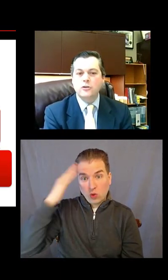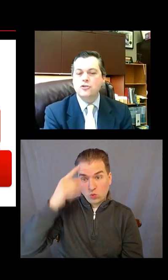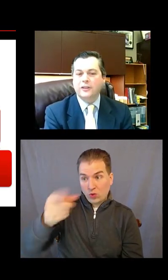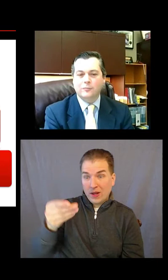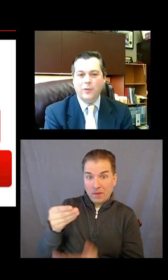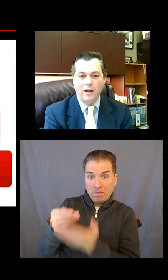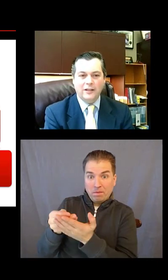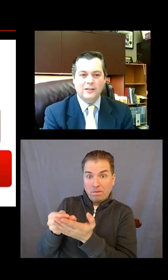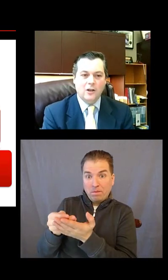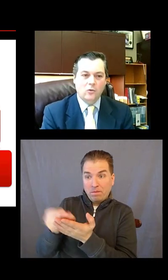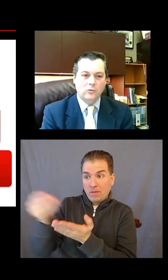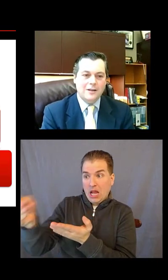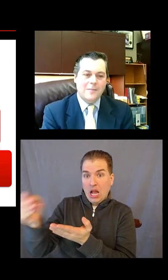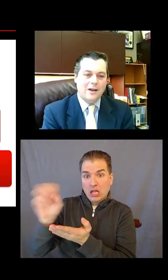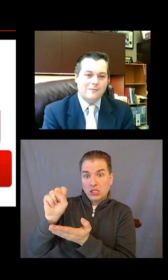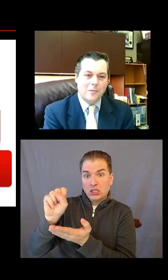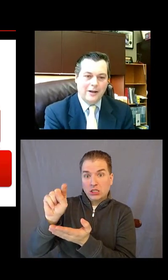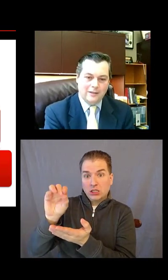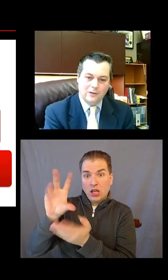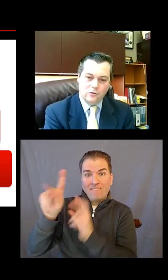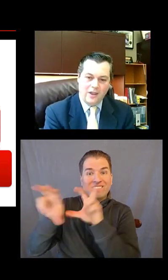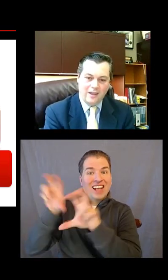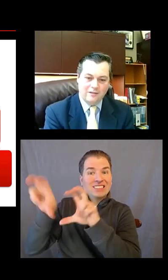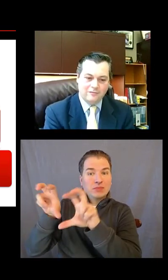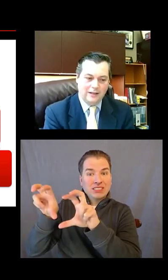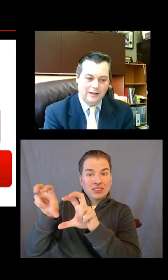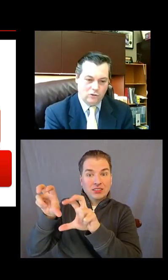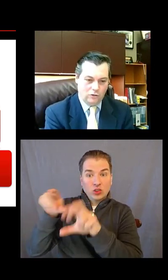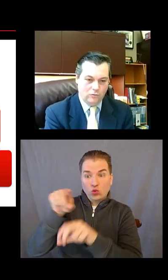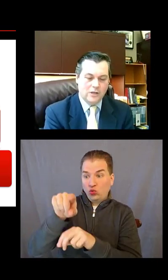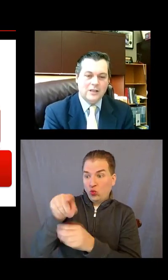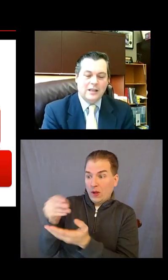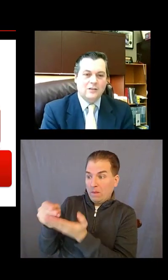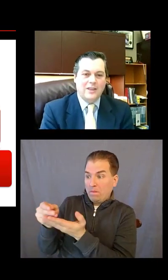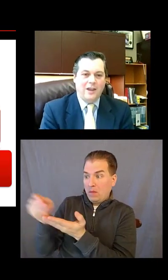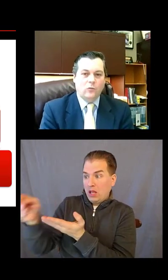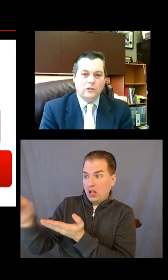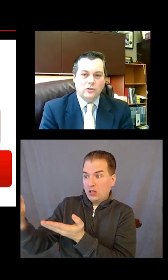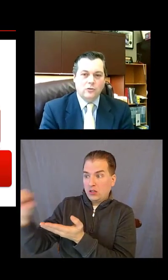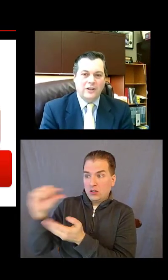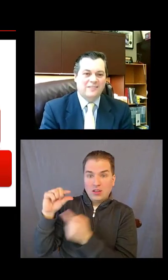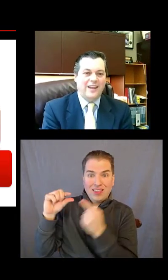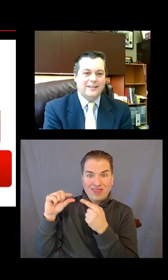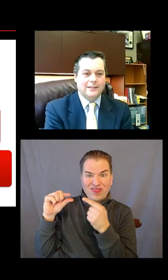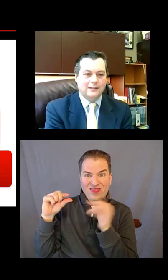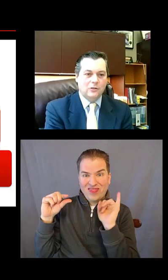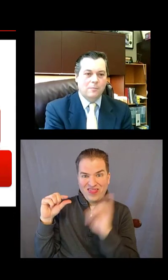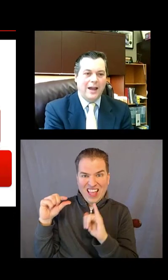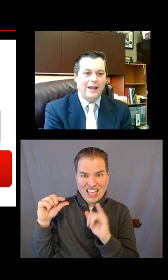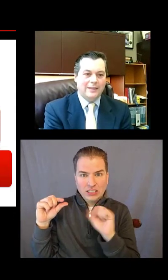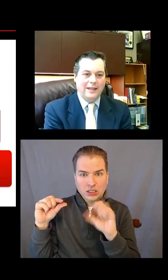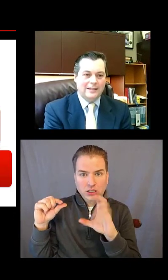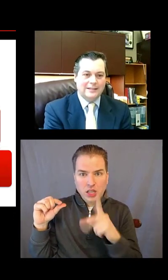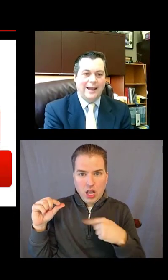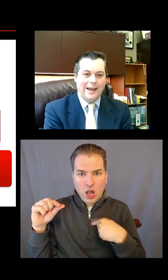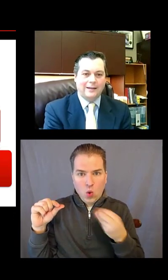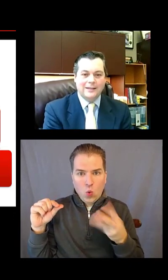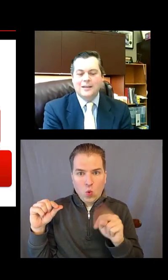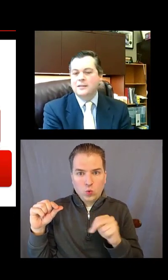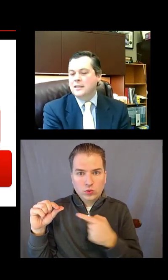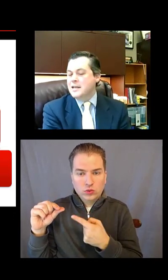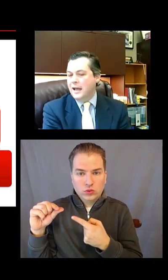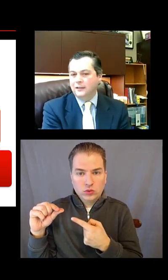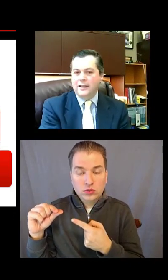exchange. Once you have bought it, the only amount of money that you have at issue is that which you invested to buy that